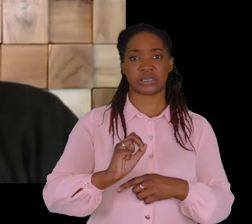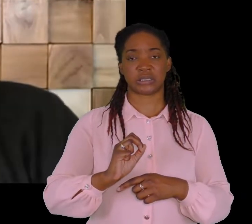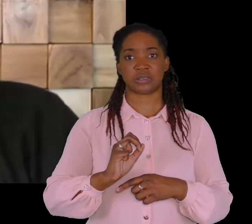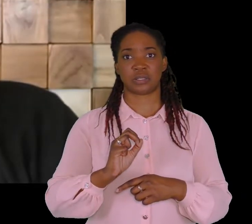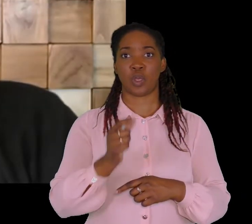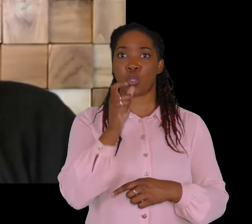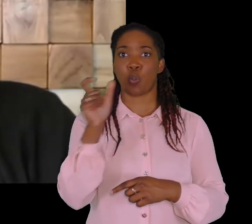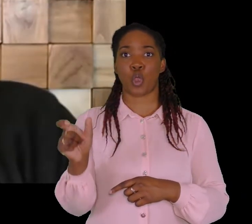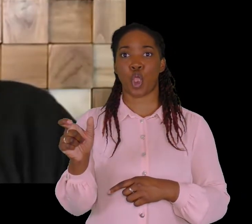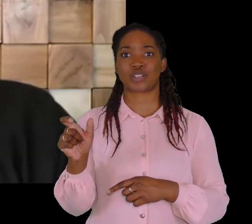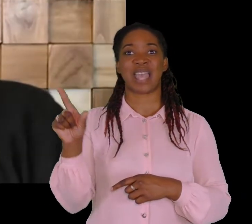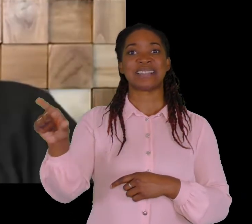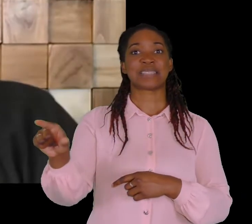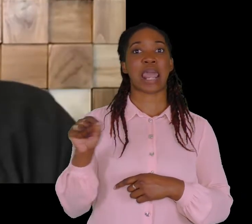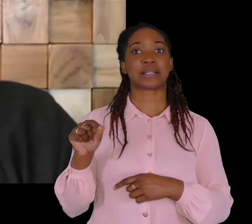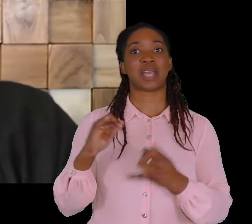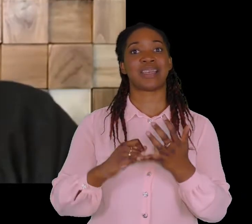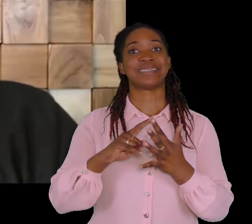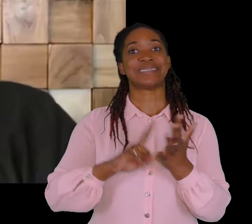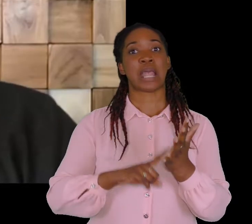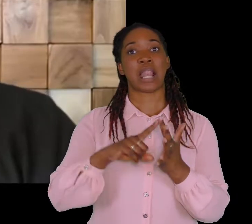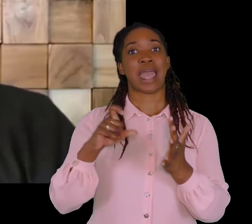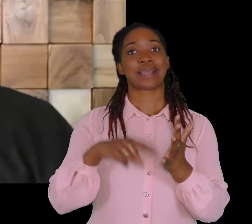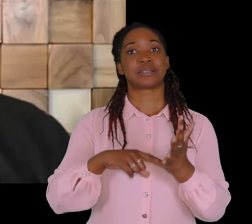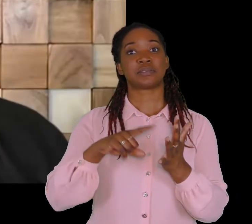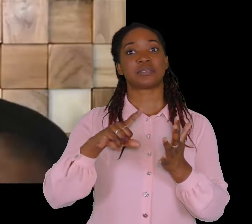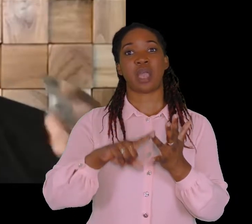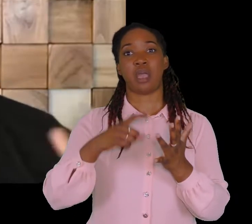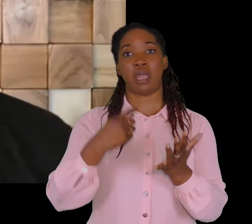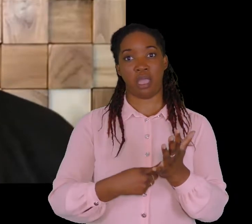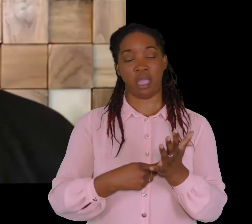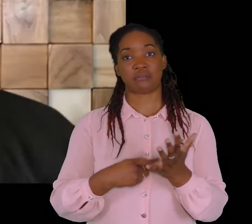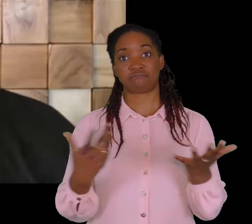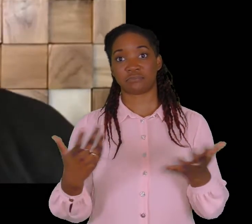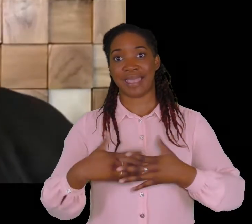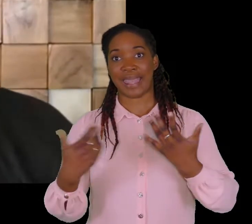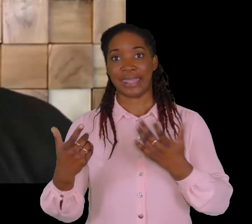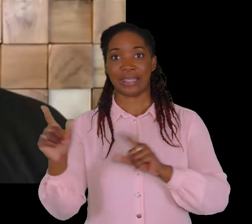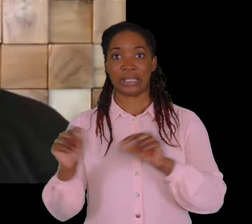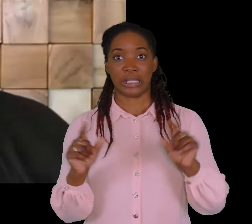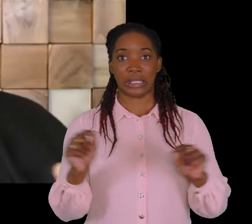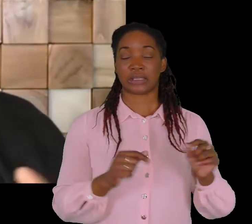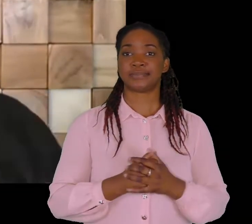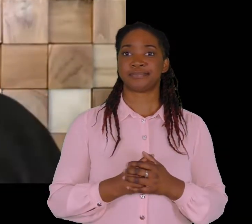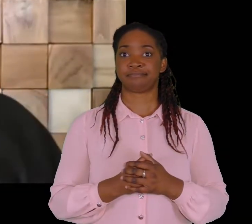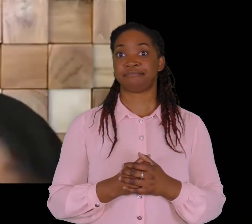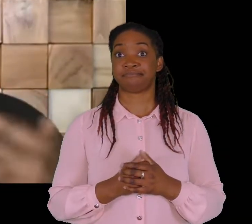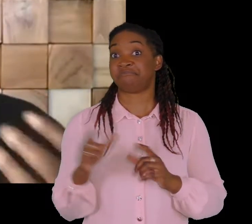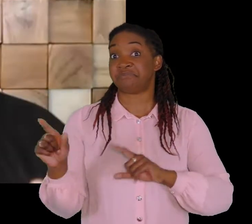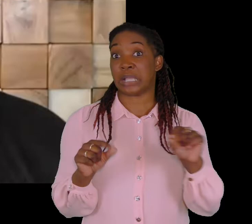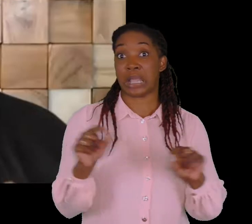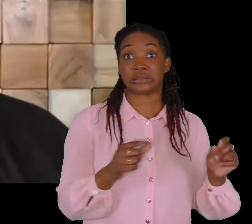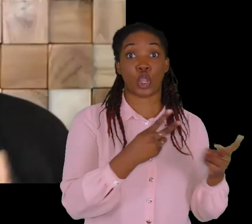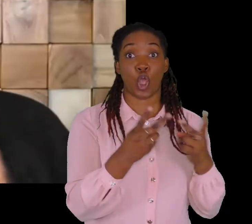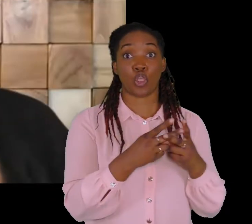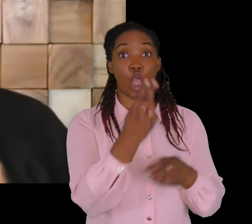artists, you know, like Eddie Chambers, Lubena Hamid, and others, who selected other artists to work. Or